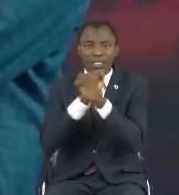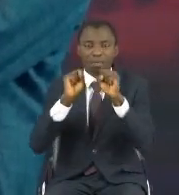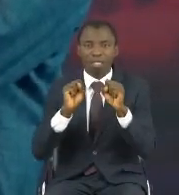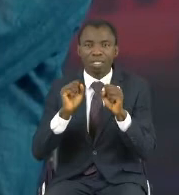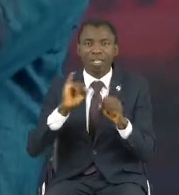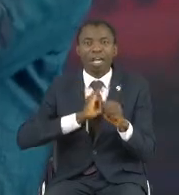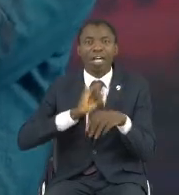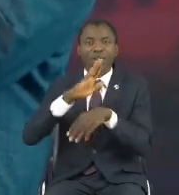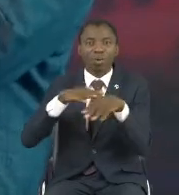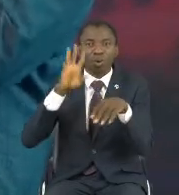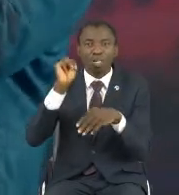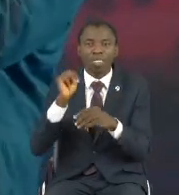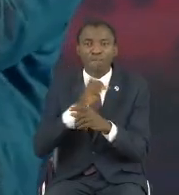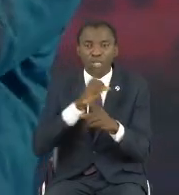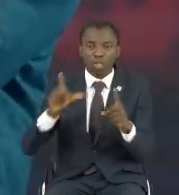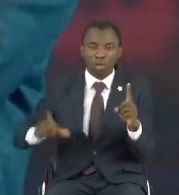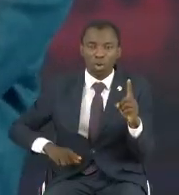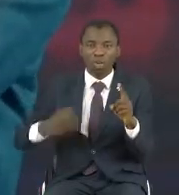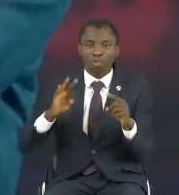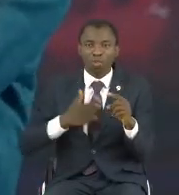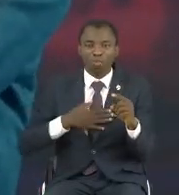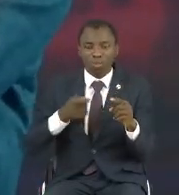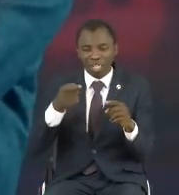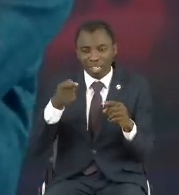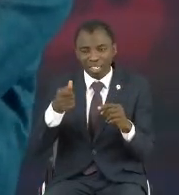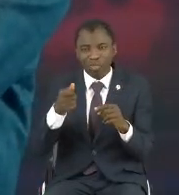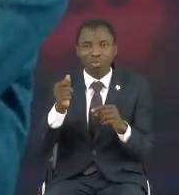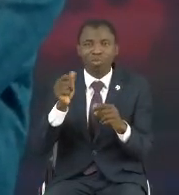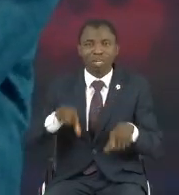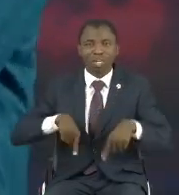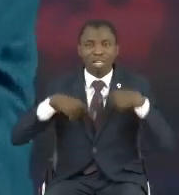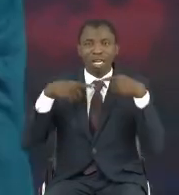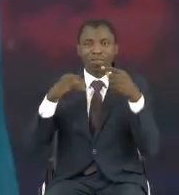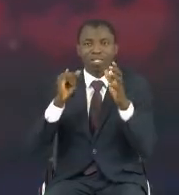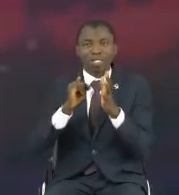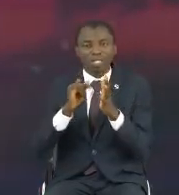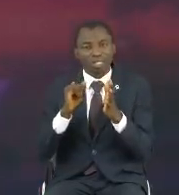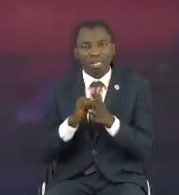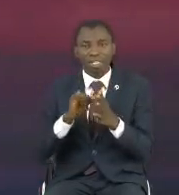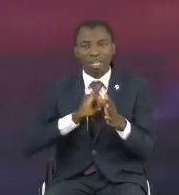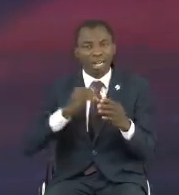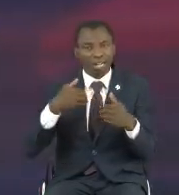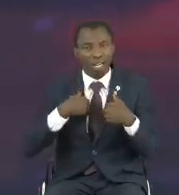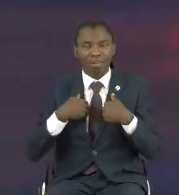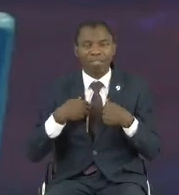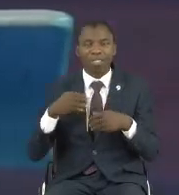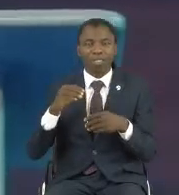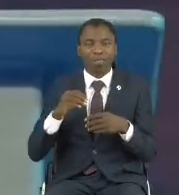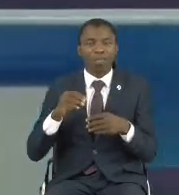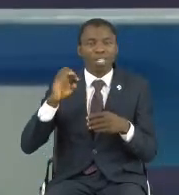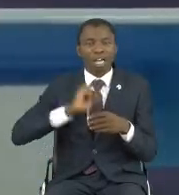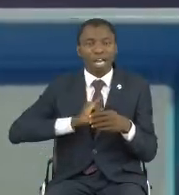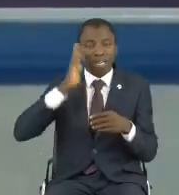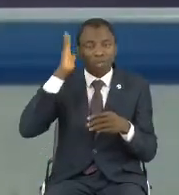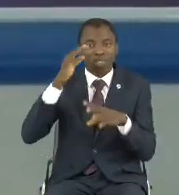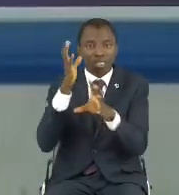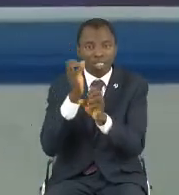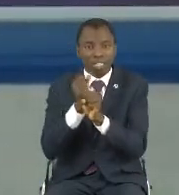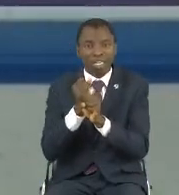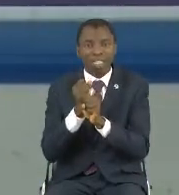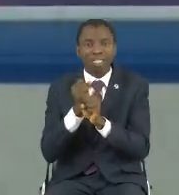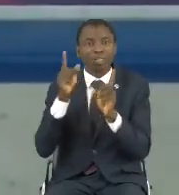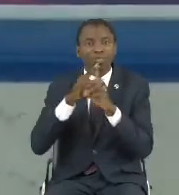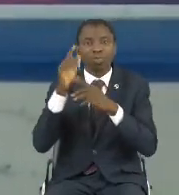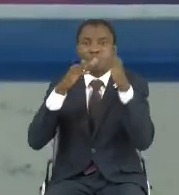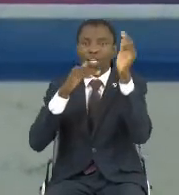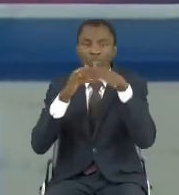Lord, the Lord of my little life that remains. He will get to heaven. I come for